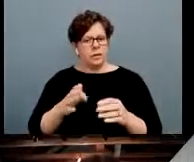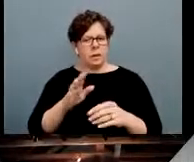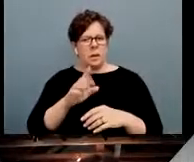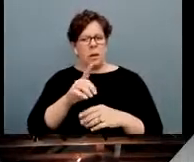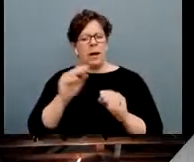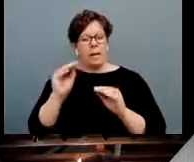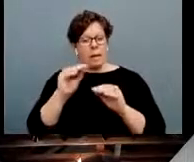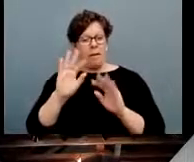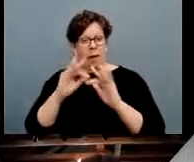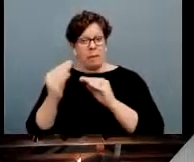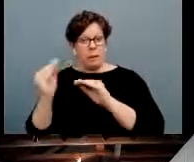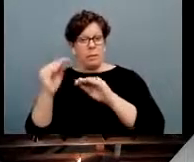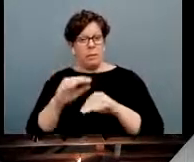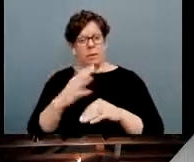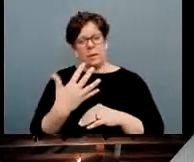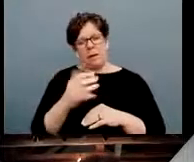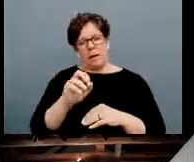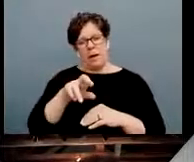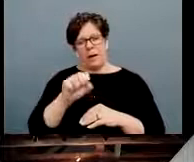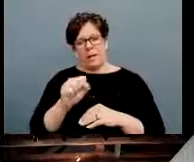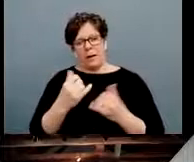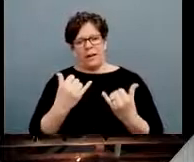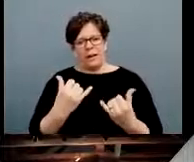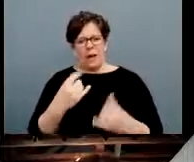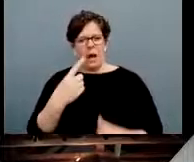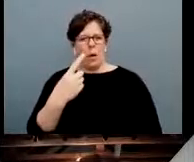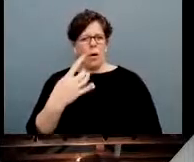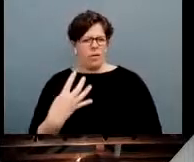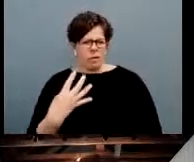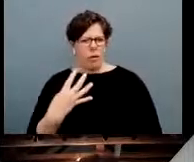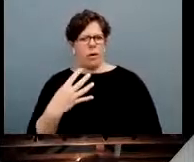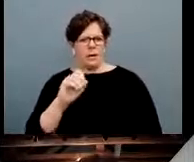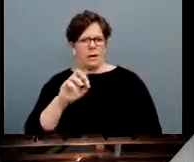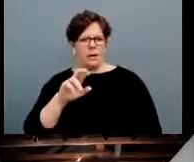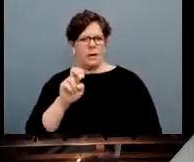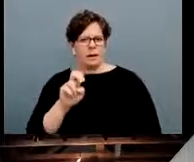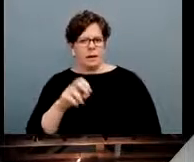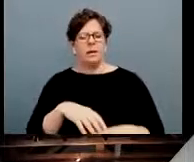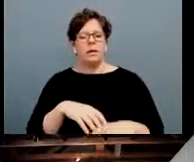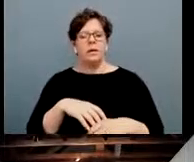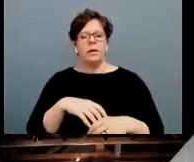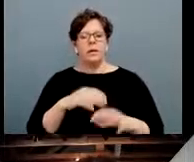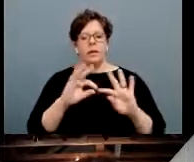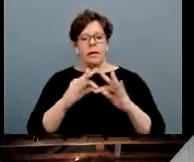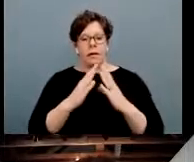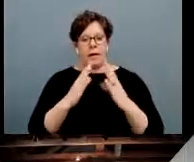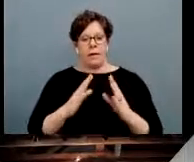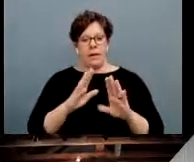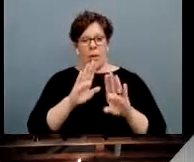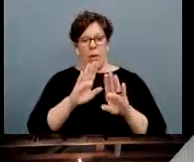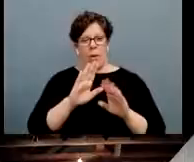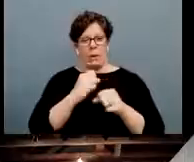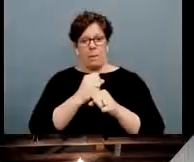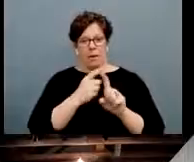acres. Today, the lot is a little under 1/4 of an acre. So the historic family home is covered in stucco, and